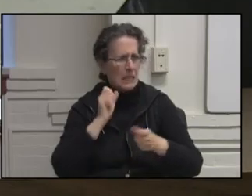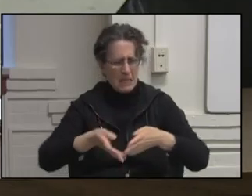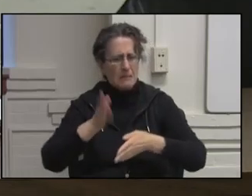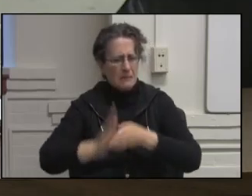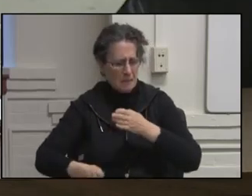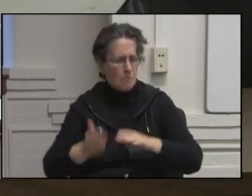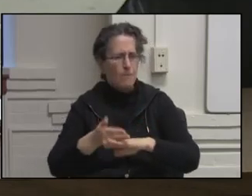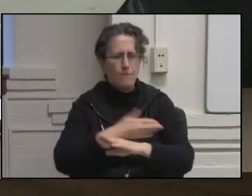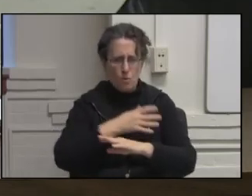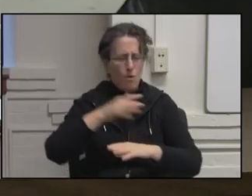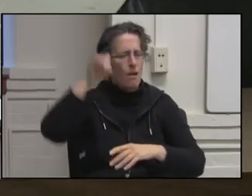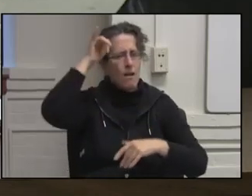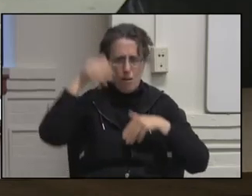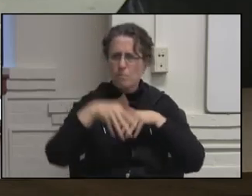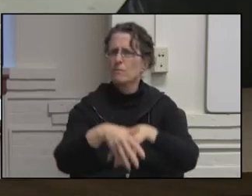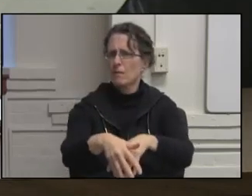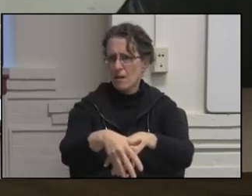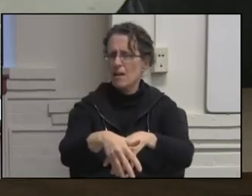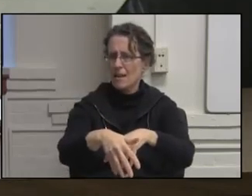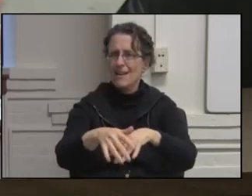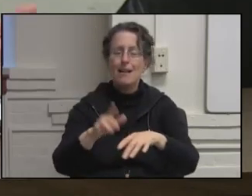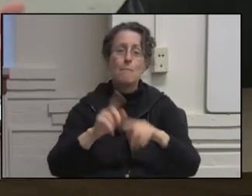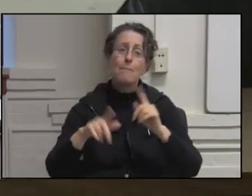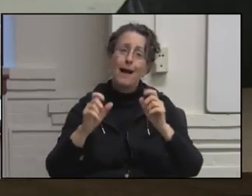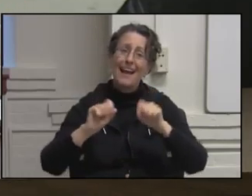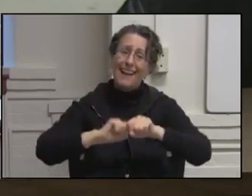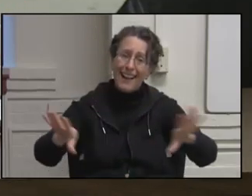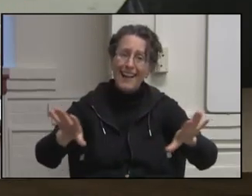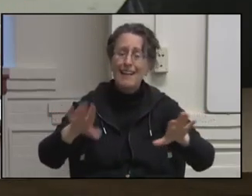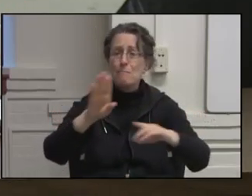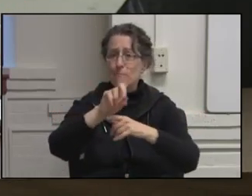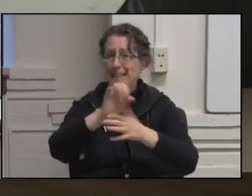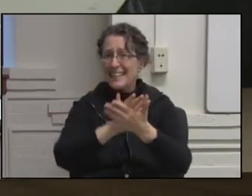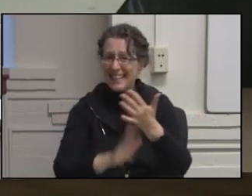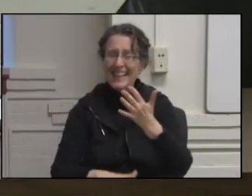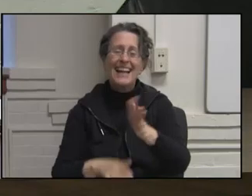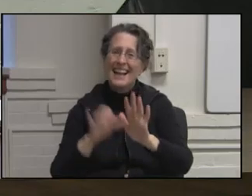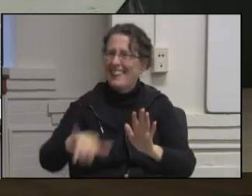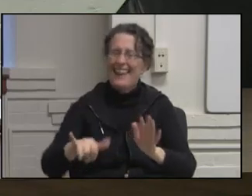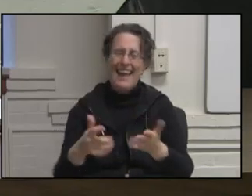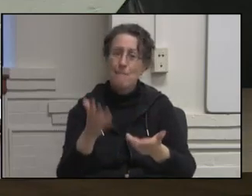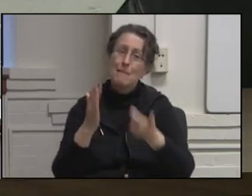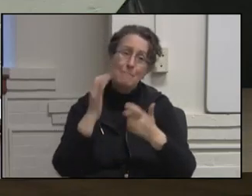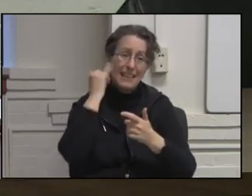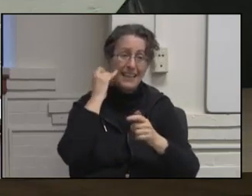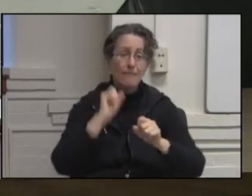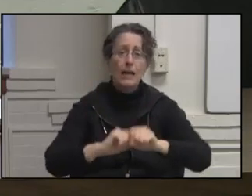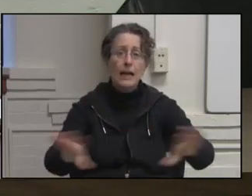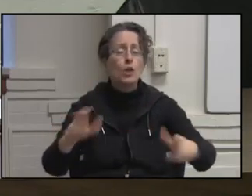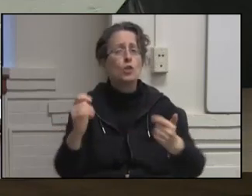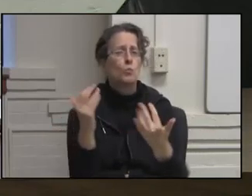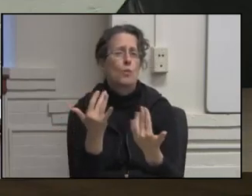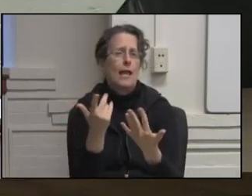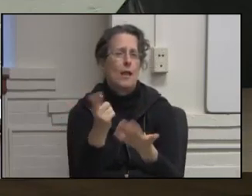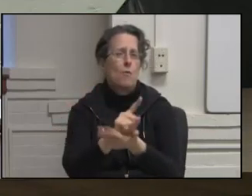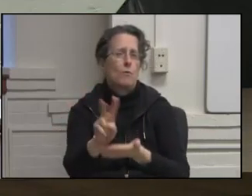but I think to expedite that advertising time, if it could have been another week or 2 weeks, maybe it had been better. We don't know.